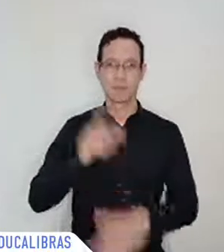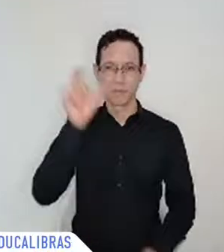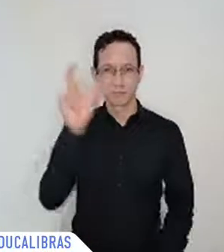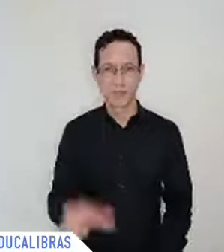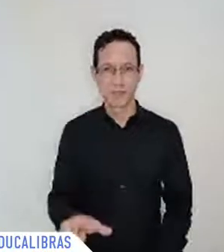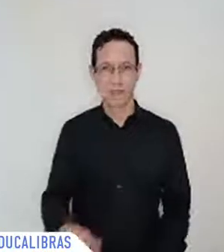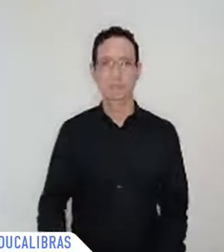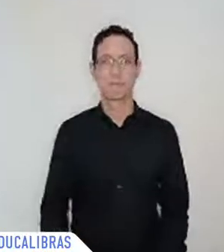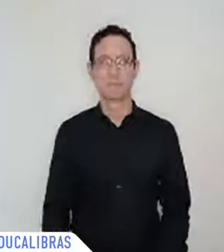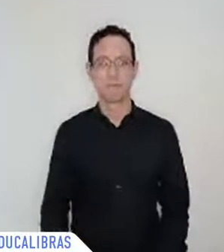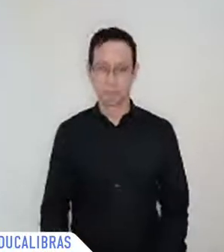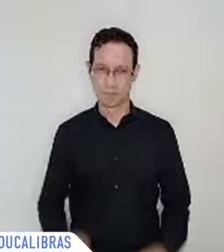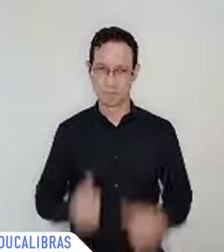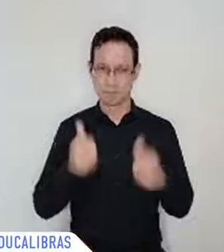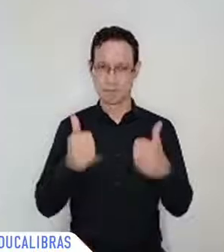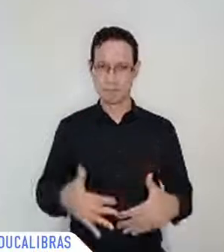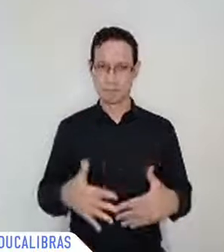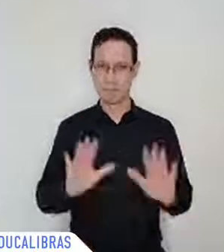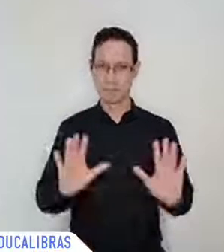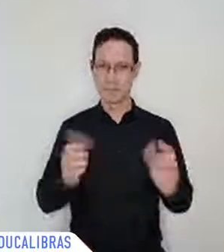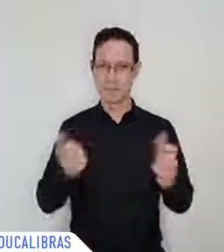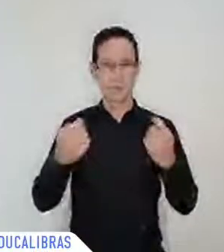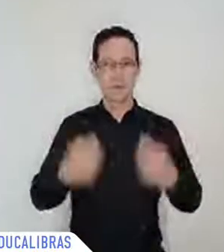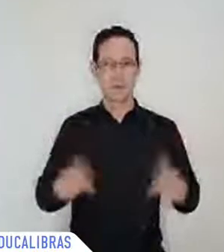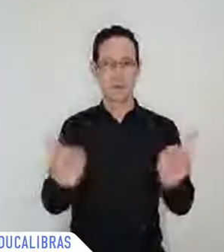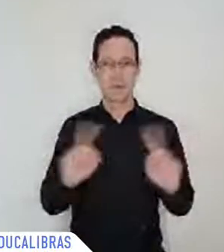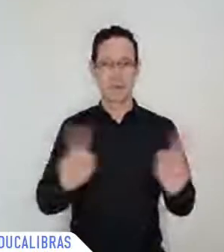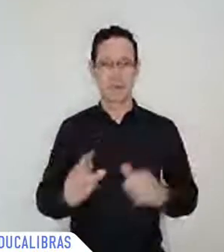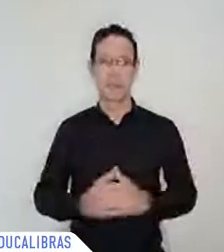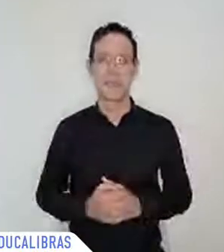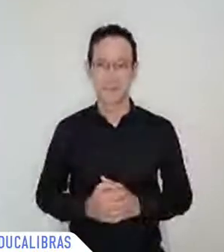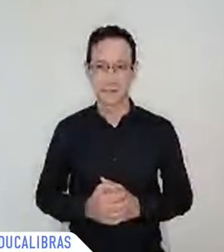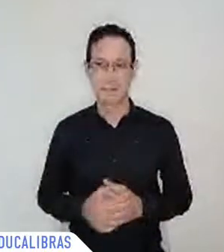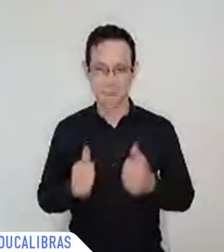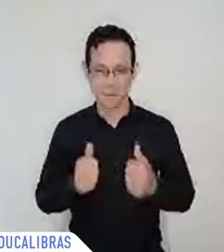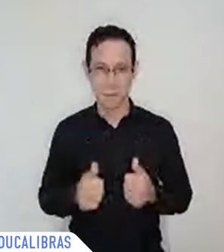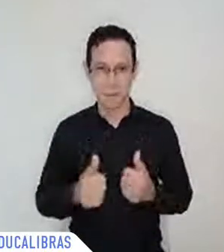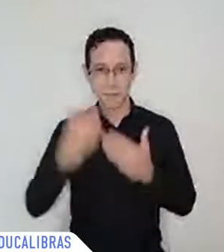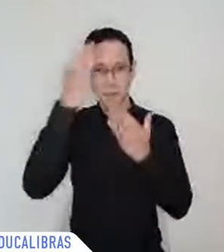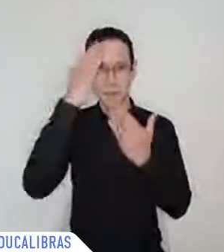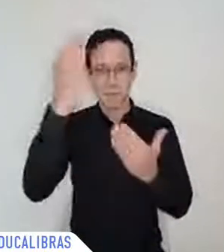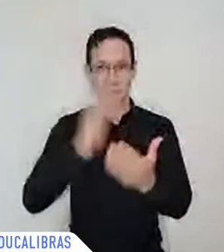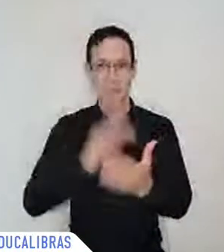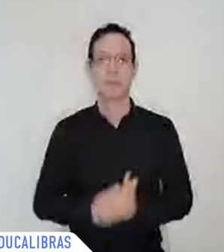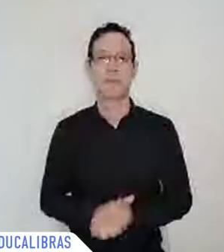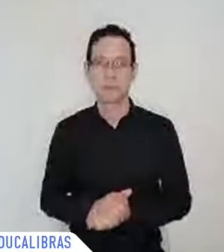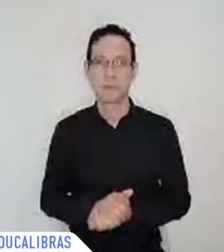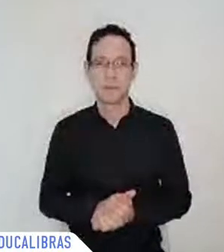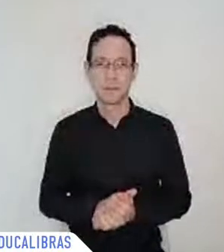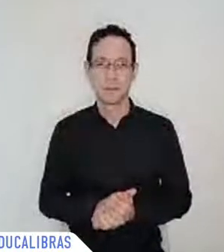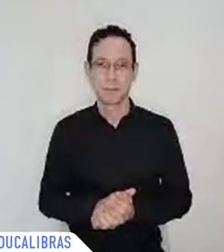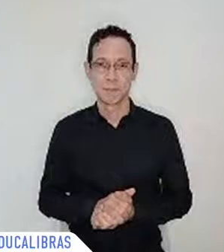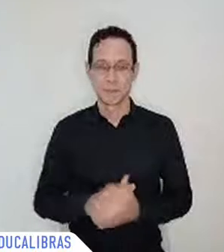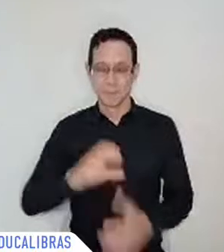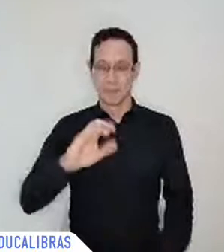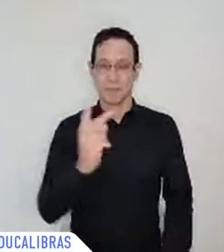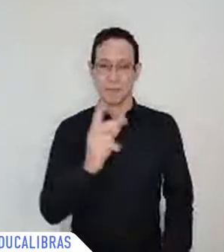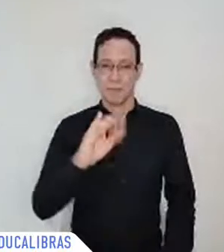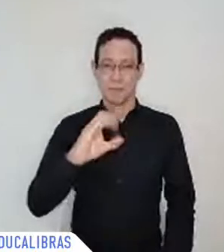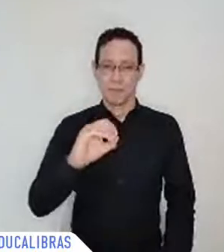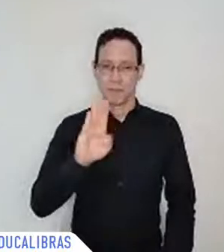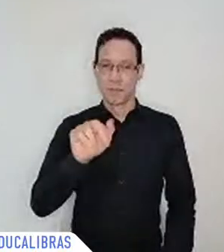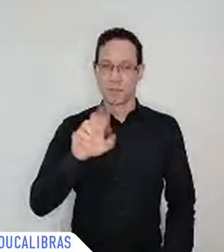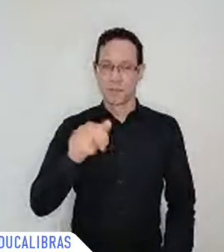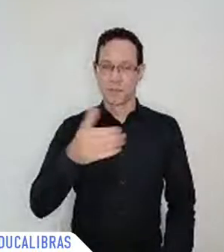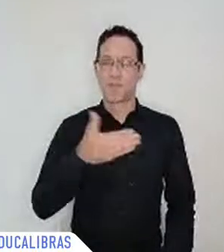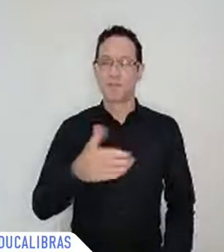songs by Chico Buarque. One is Vai Passar, and the other one is Apesar de Você. I think I don't need to